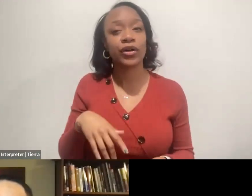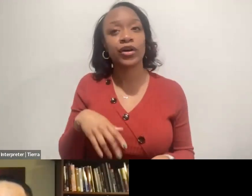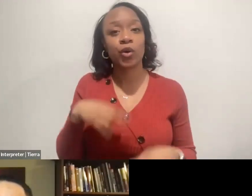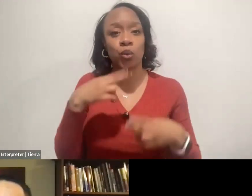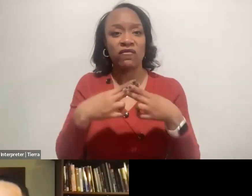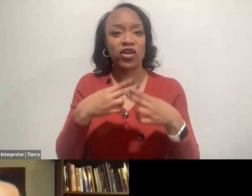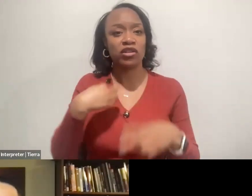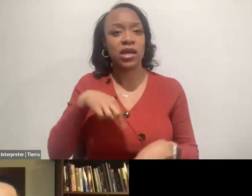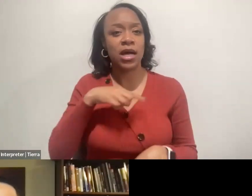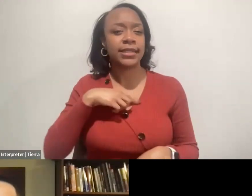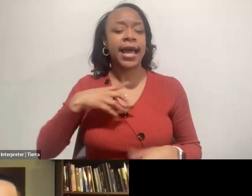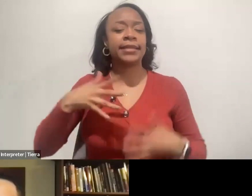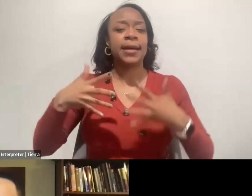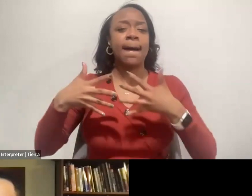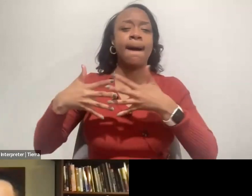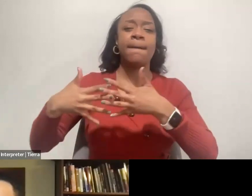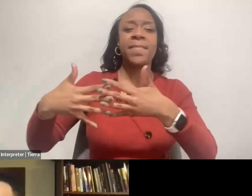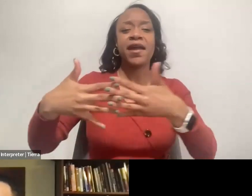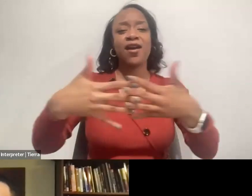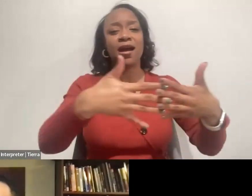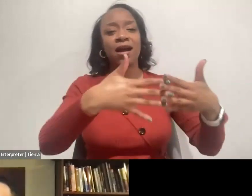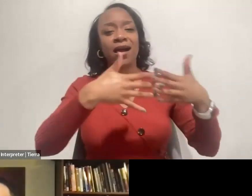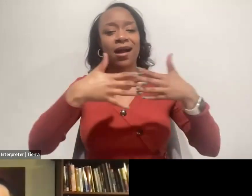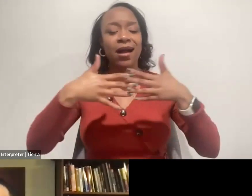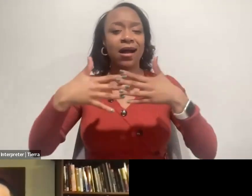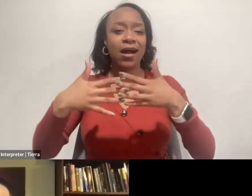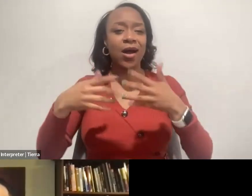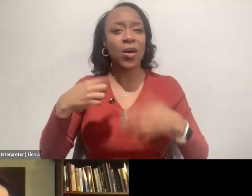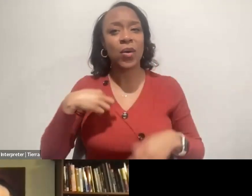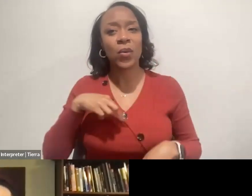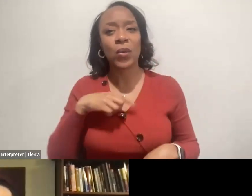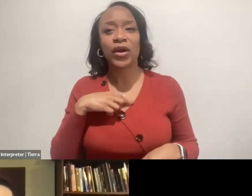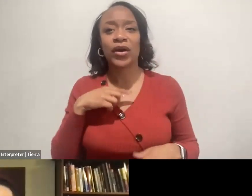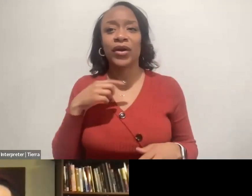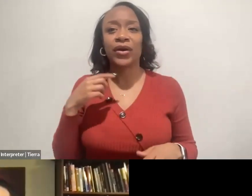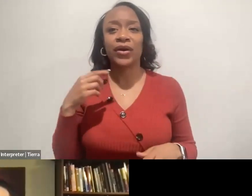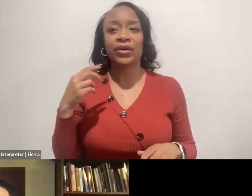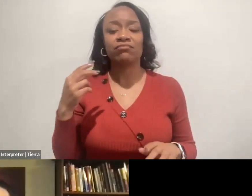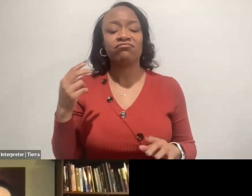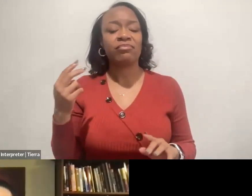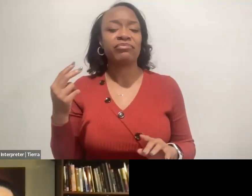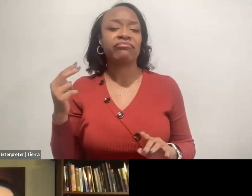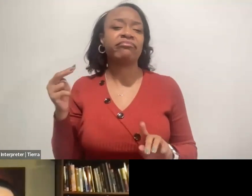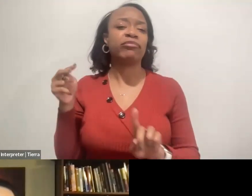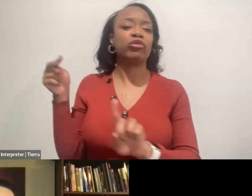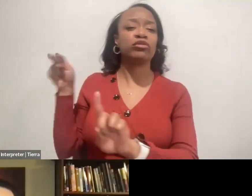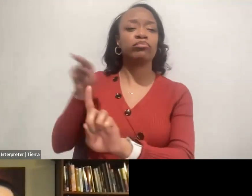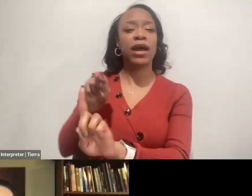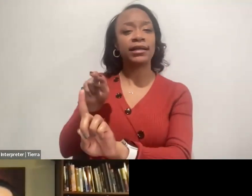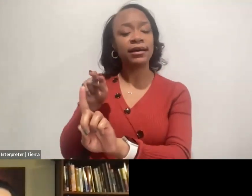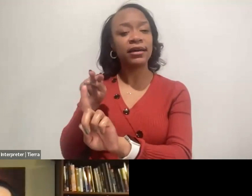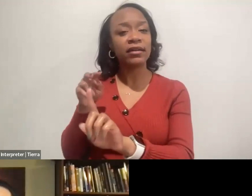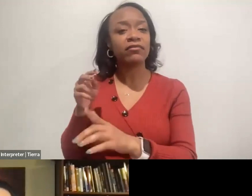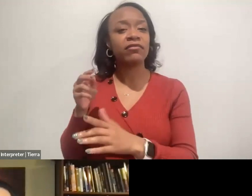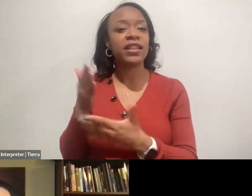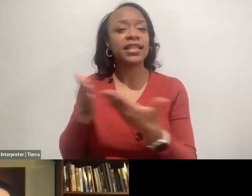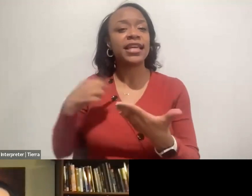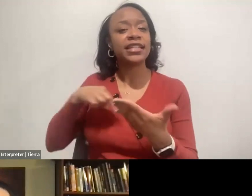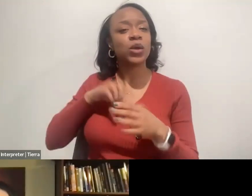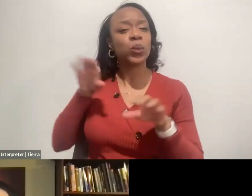as America in the world, the perspective is what we are doing